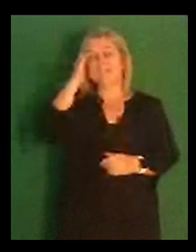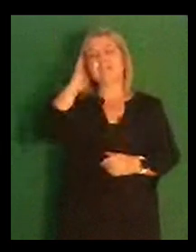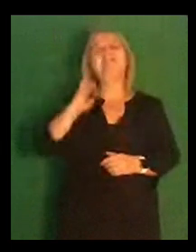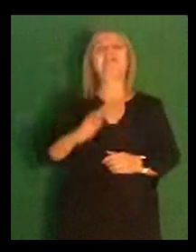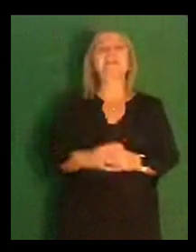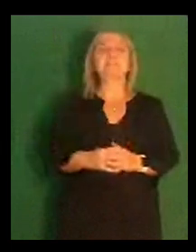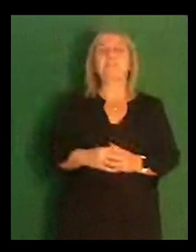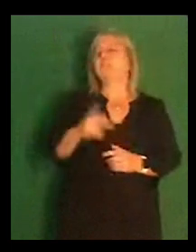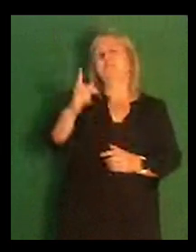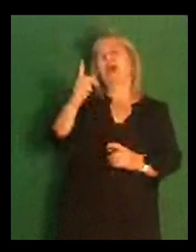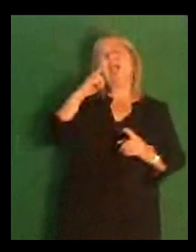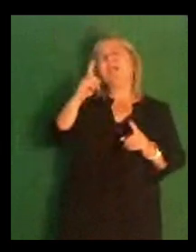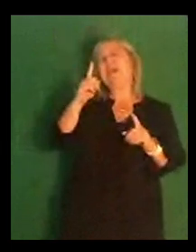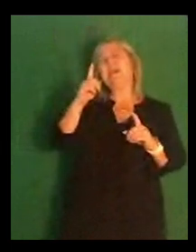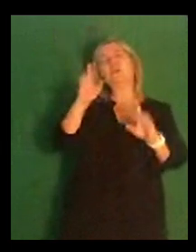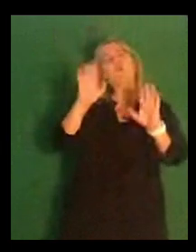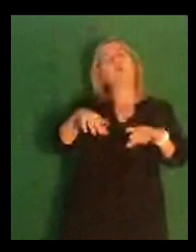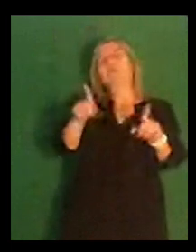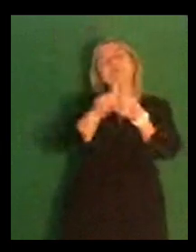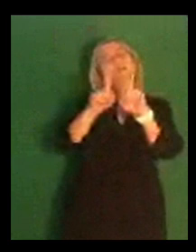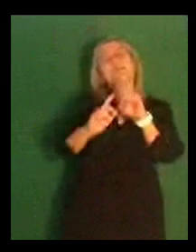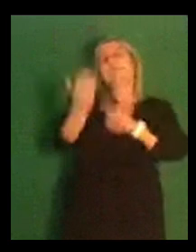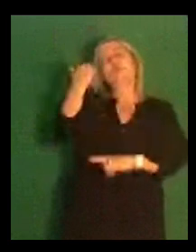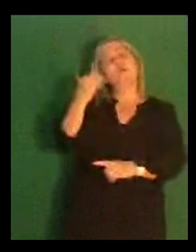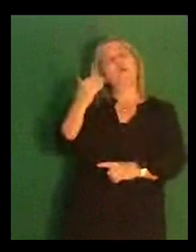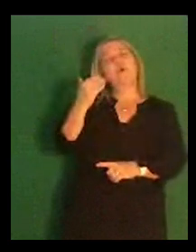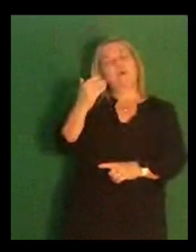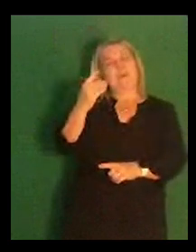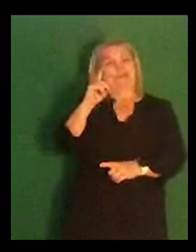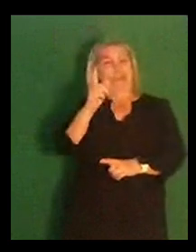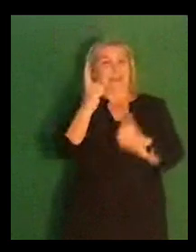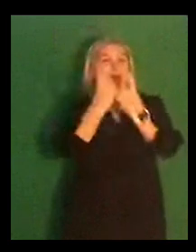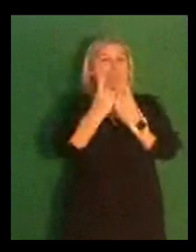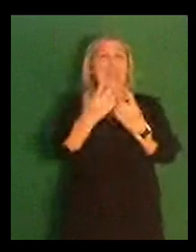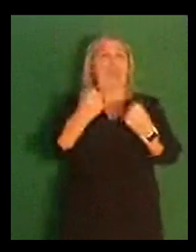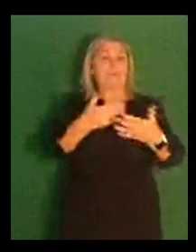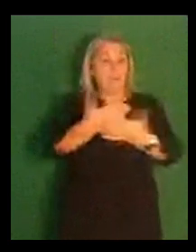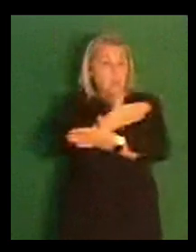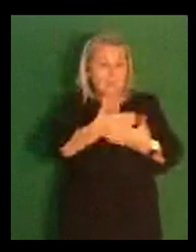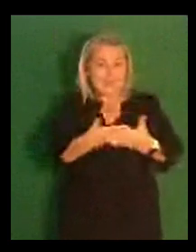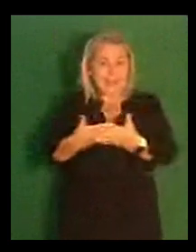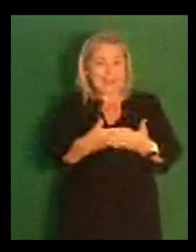patriarchal structures of working. It's like I have a new baby, and there's no point in pretending that I don't.